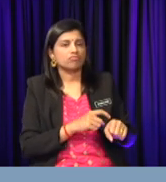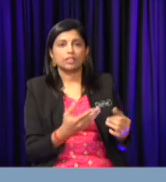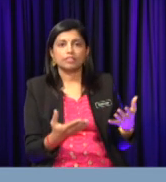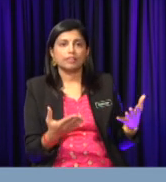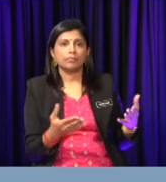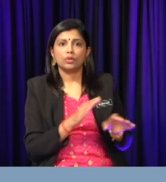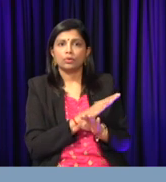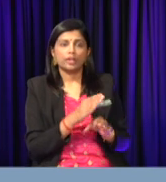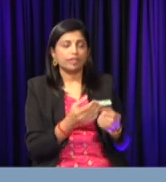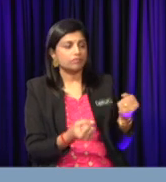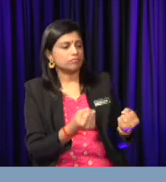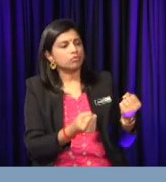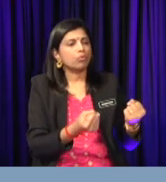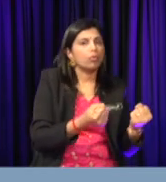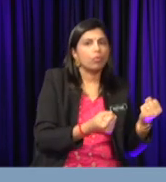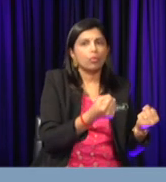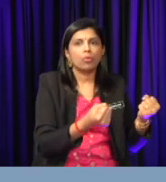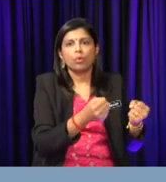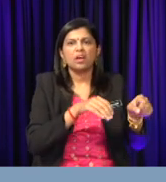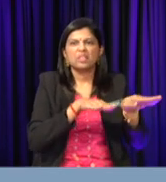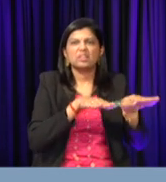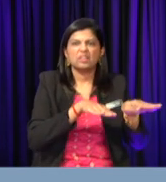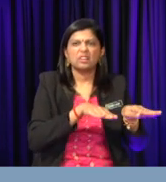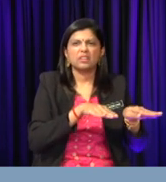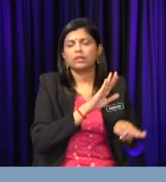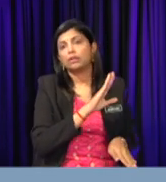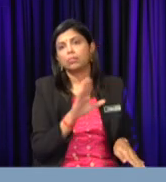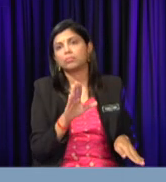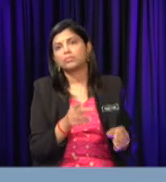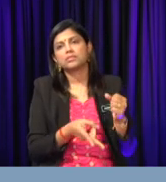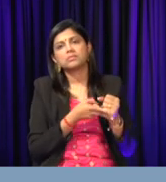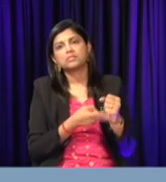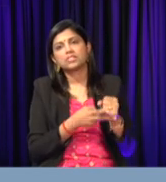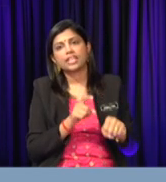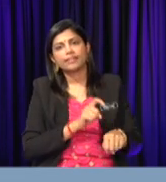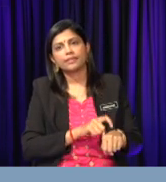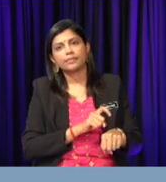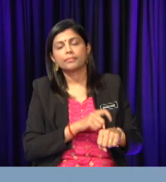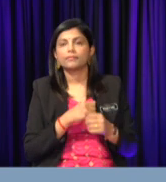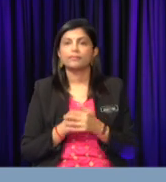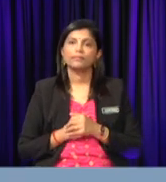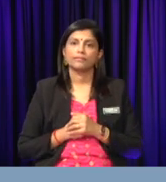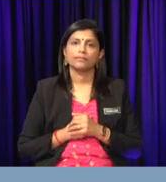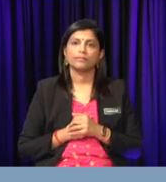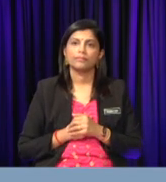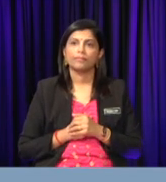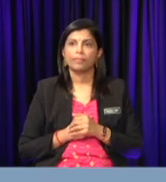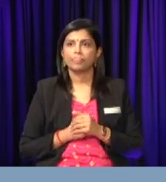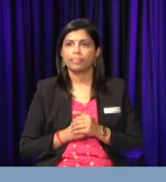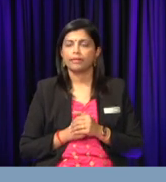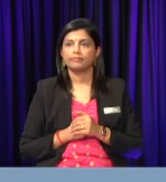mall, find for a shop and buy. We can just get it through online. So I think it's time saving. You can do it anytime,